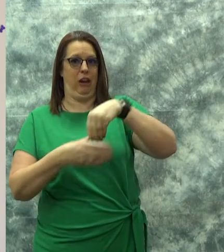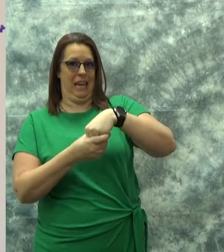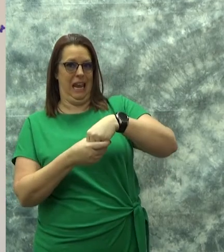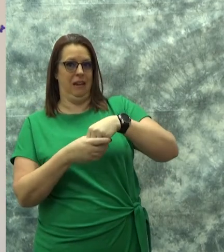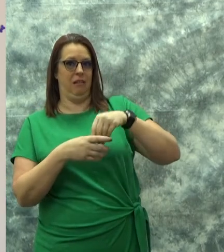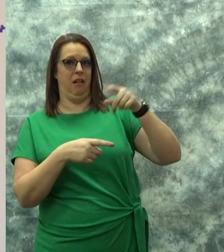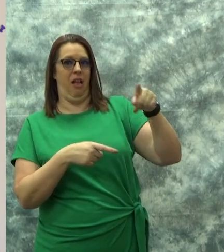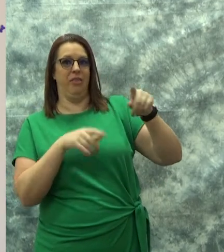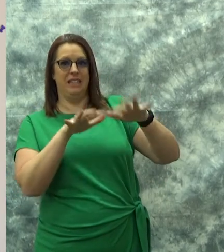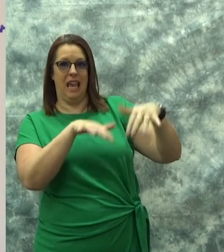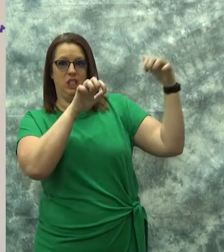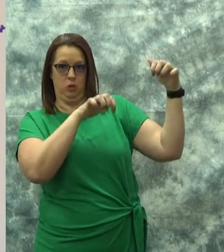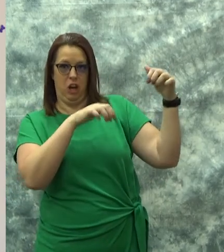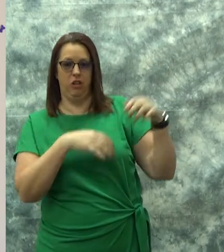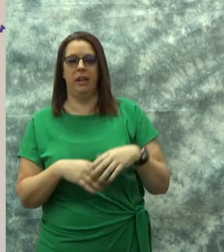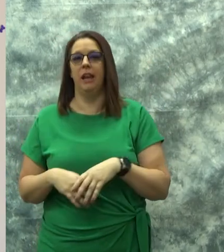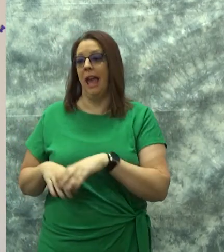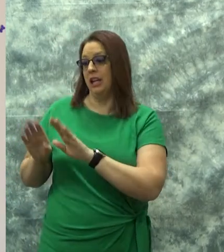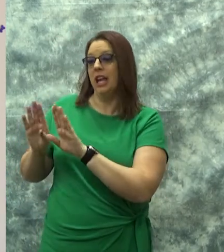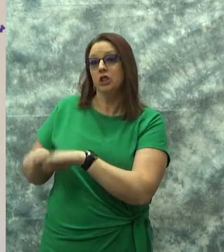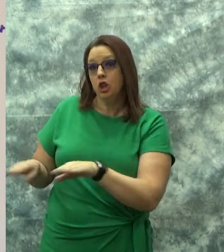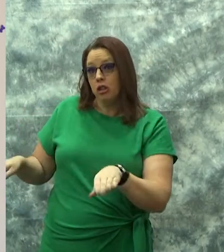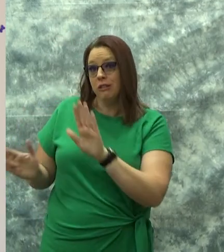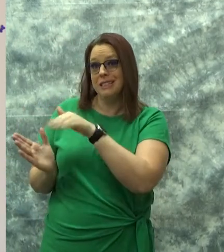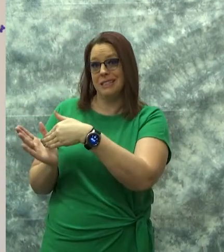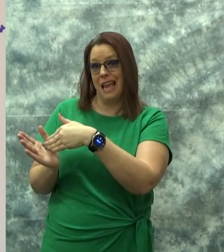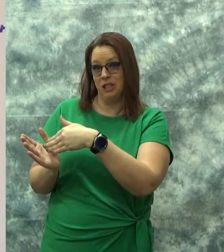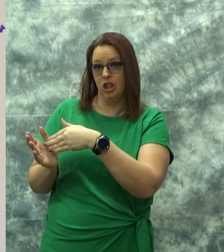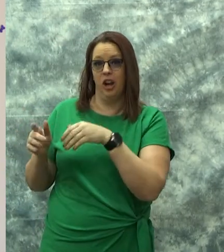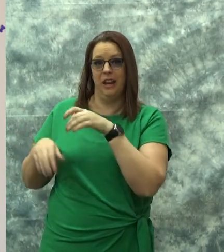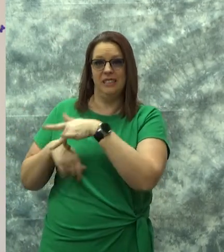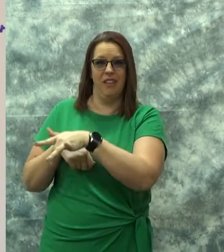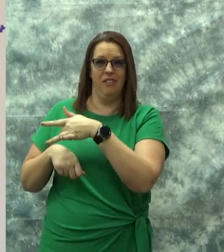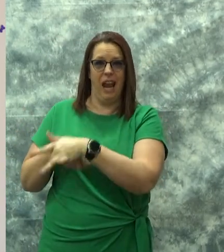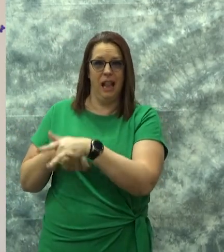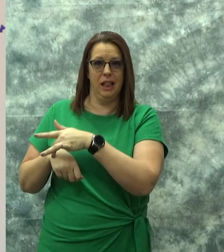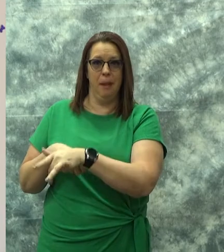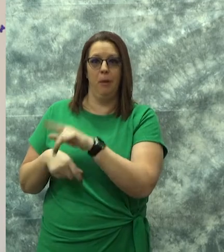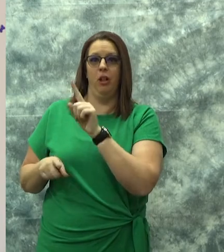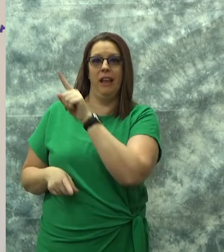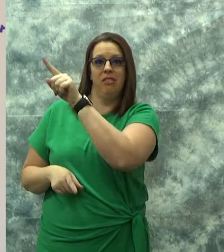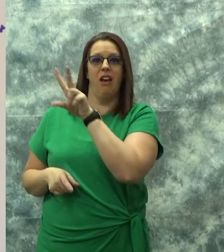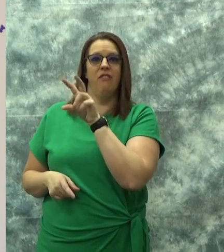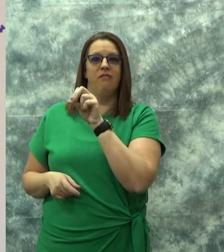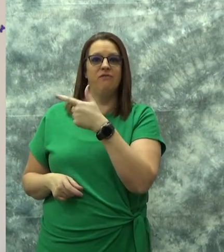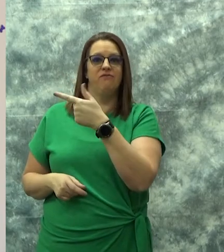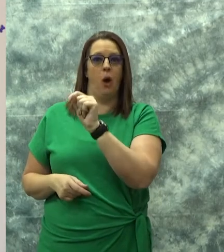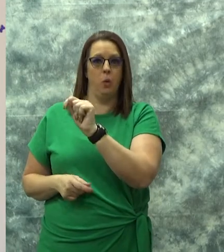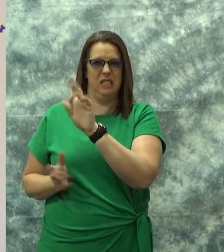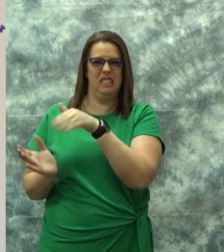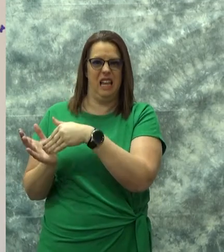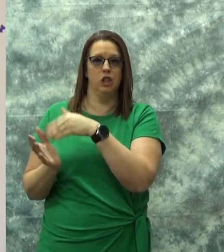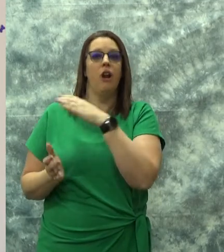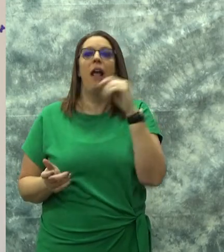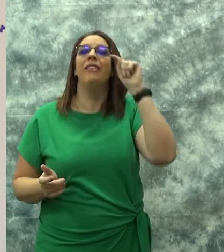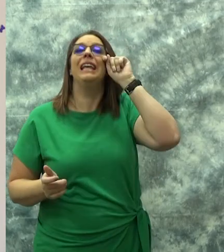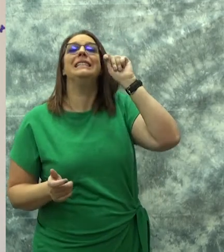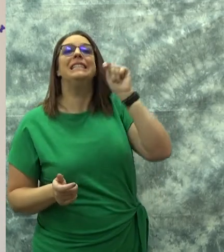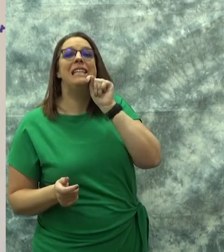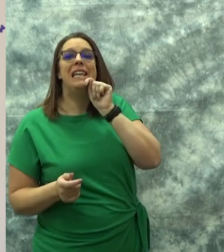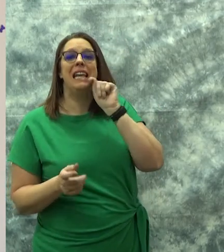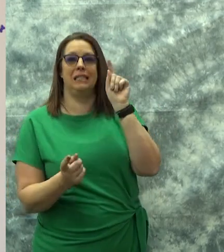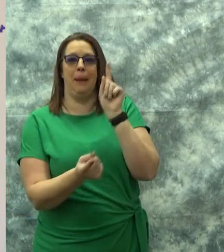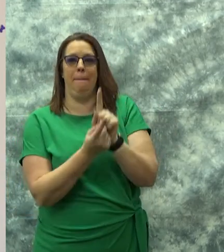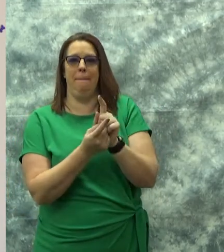service. Youth church is available in the vote center at the 8 and 10 a.m. service. And our middle school and teens meet in the